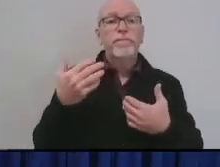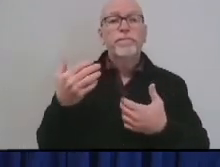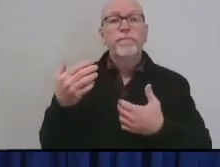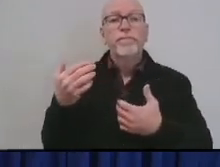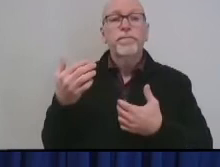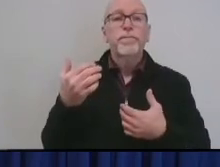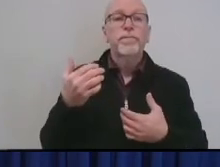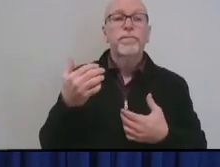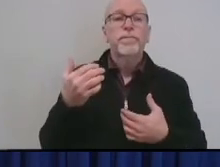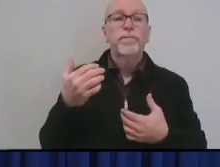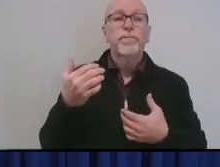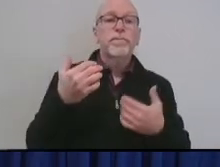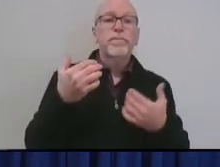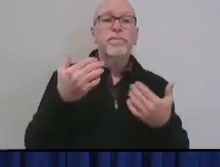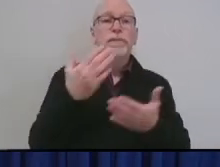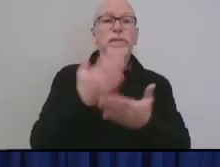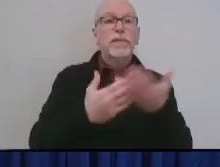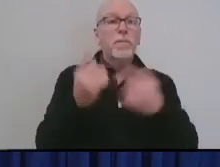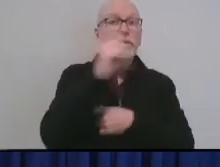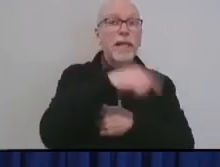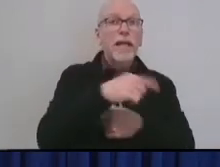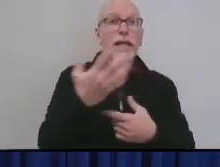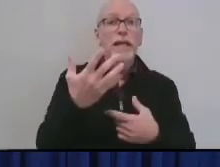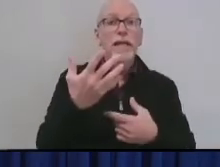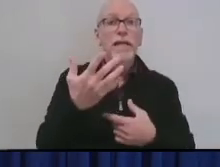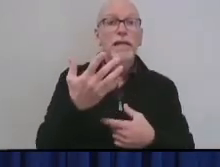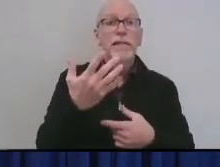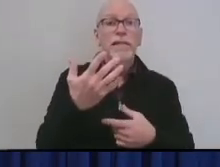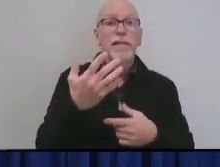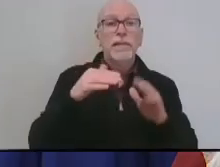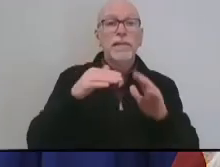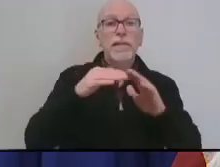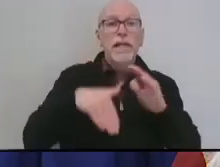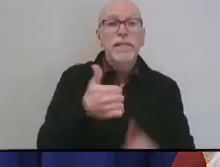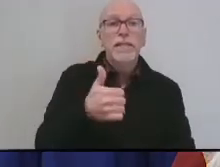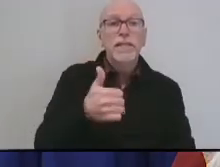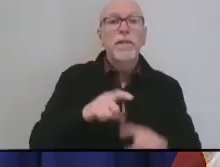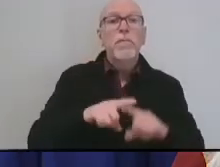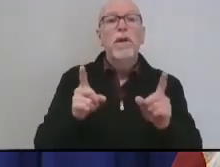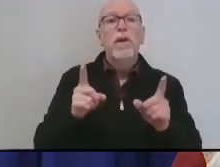days where they're single digits, but still, when you think about